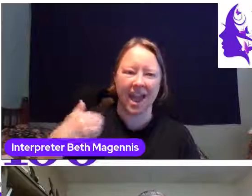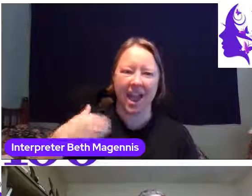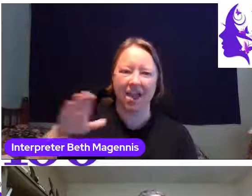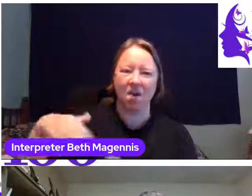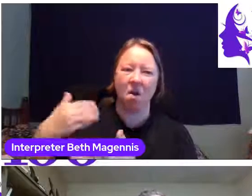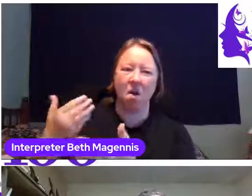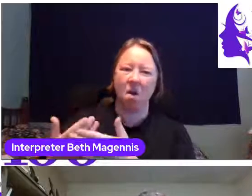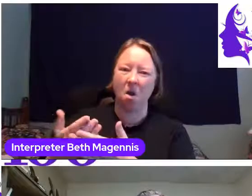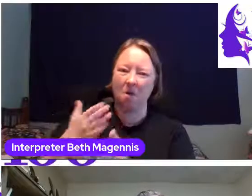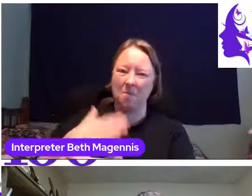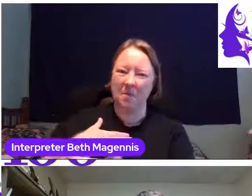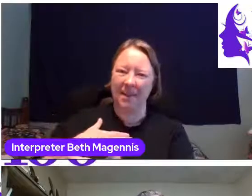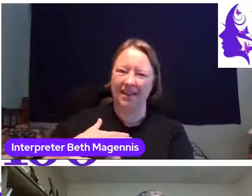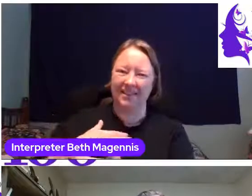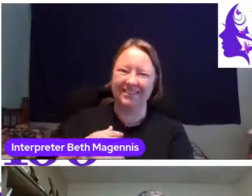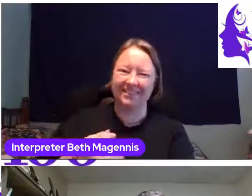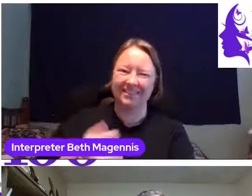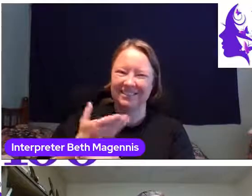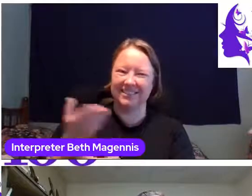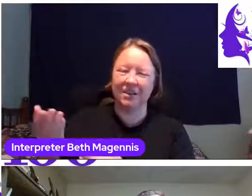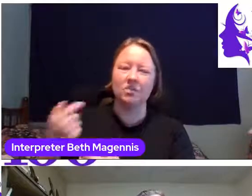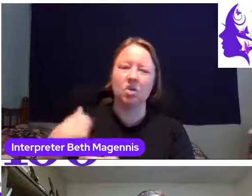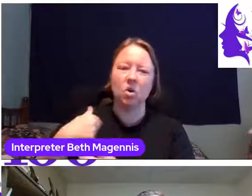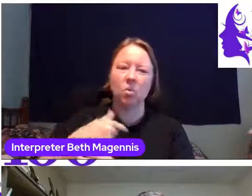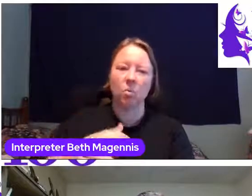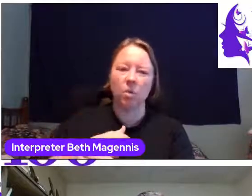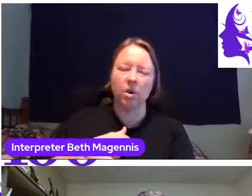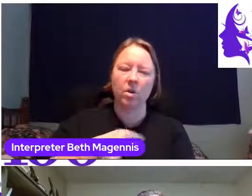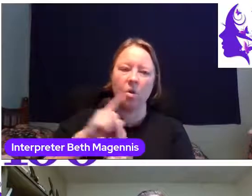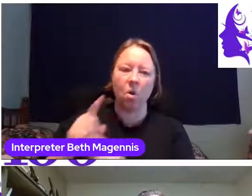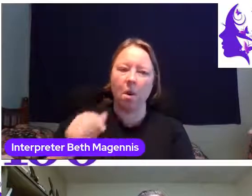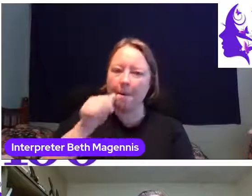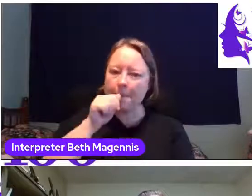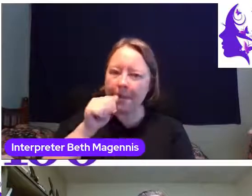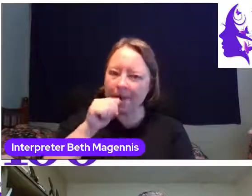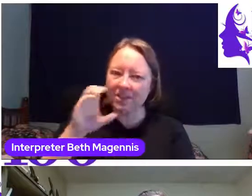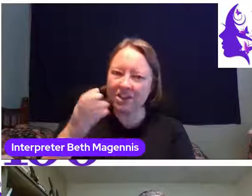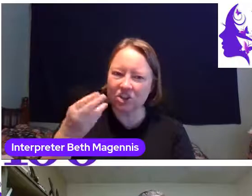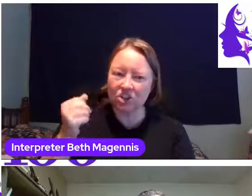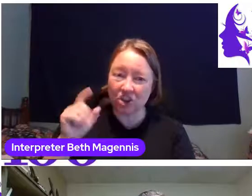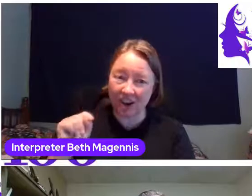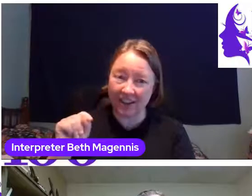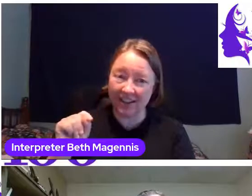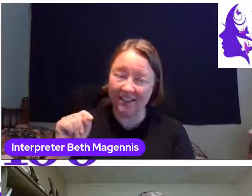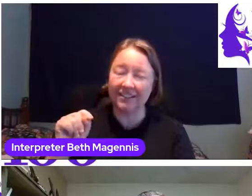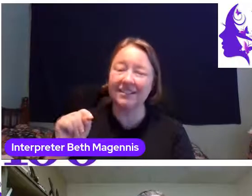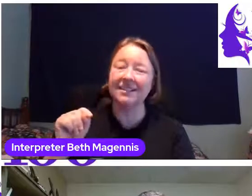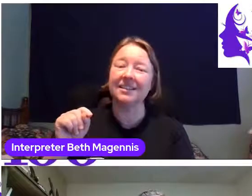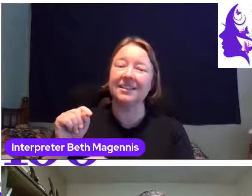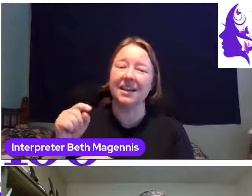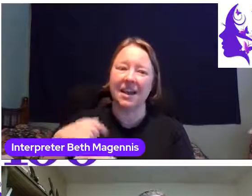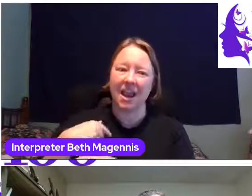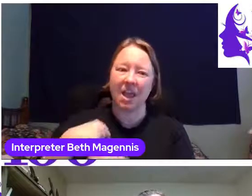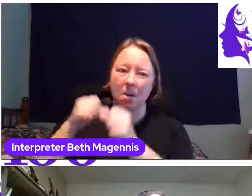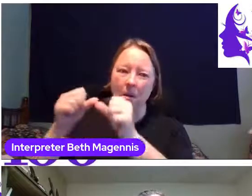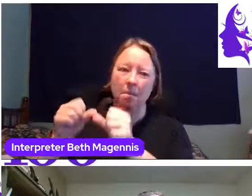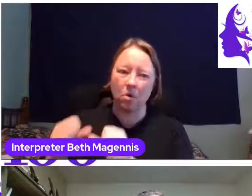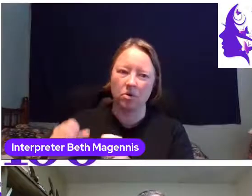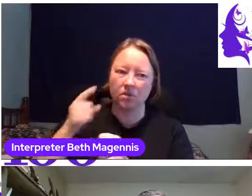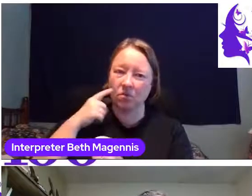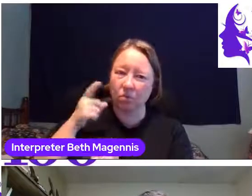mine. Yep. Stuff. So we're gonna go into the private chat, and I'm gonna post it in there